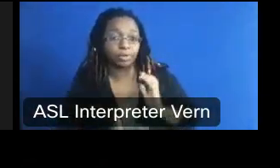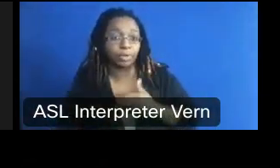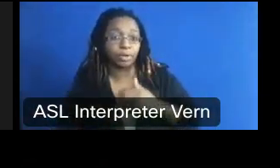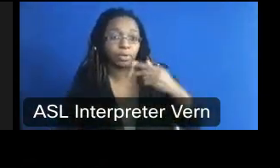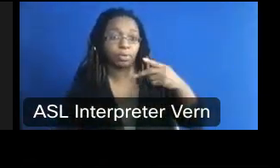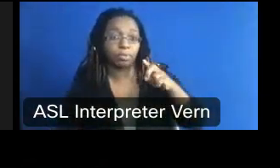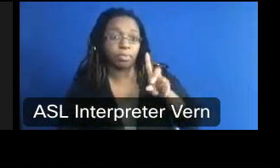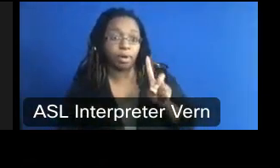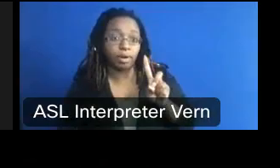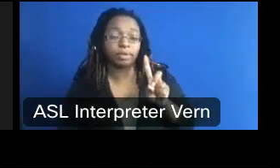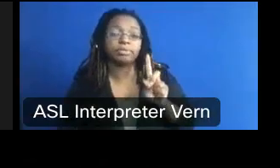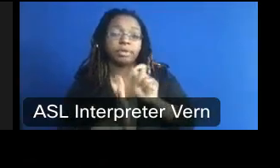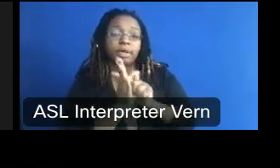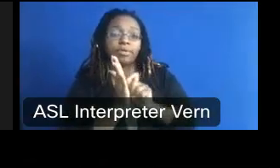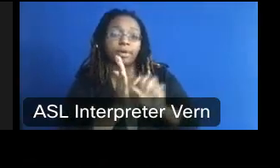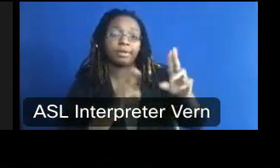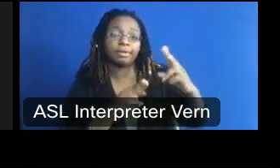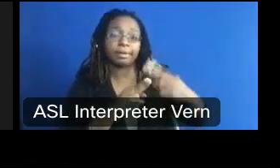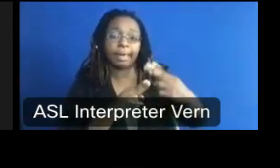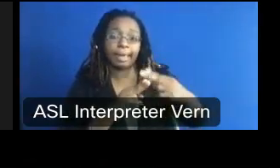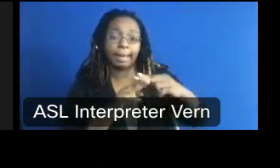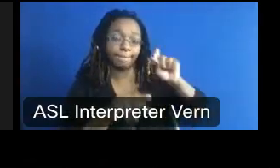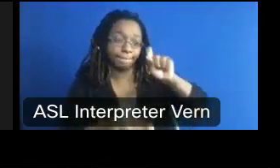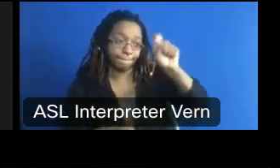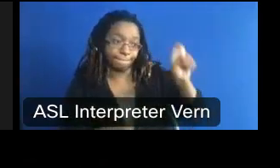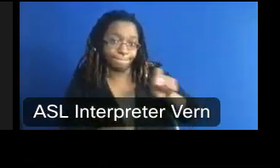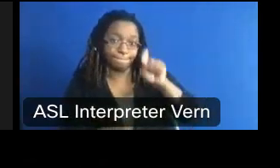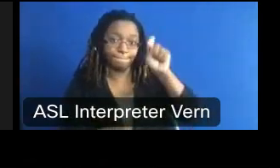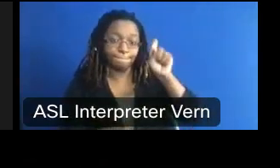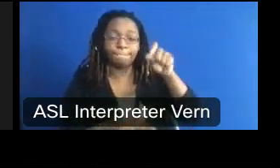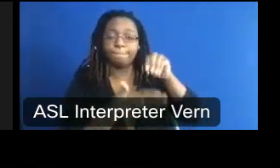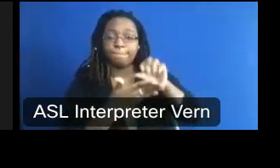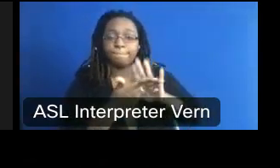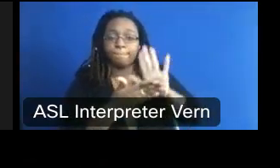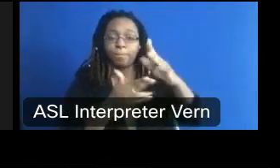names in the bold circles around your name.